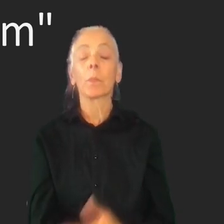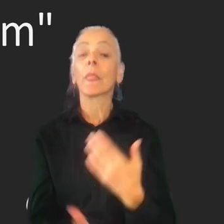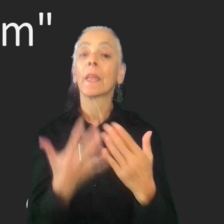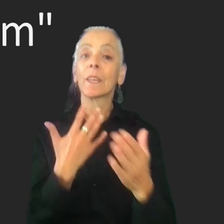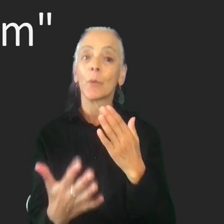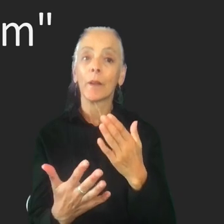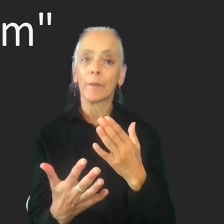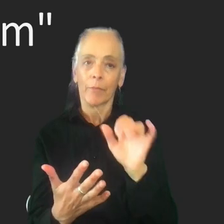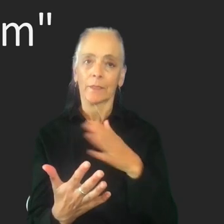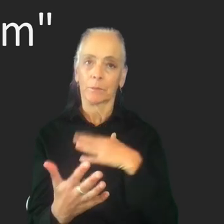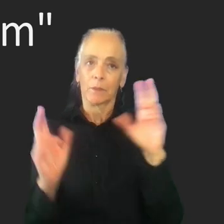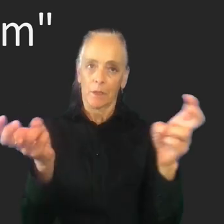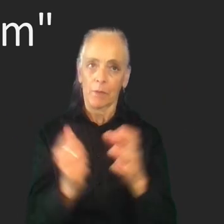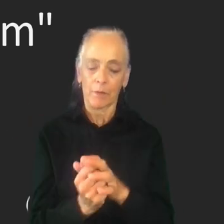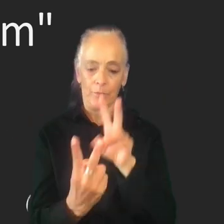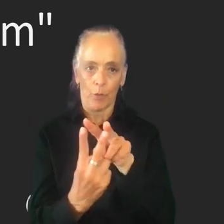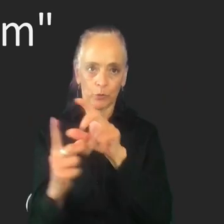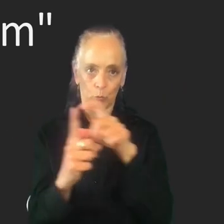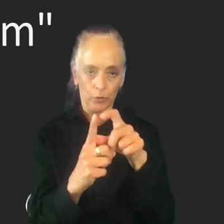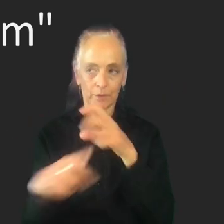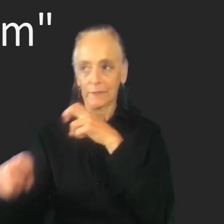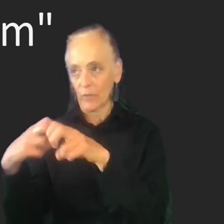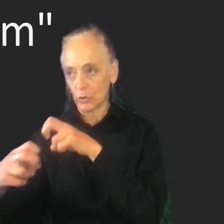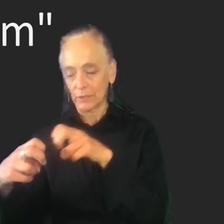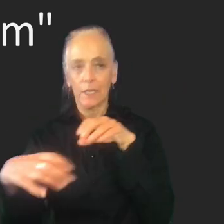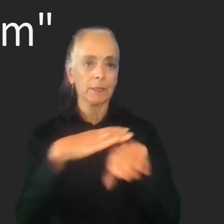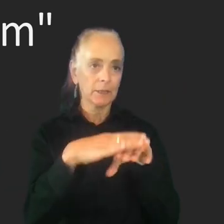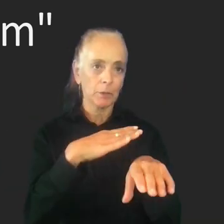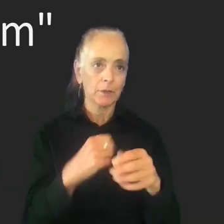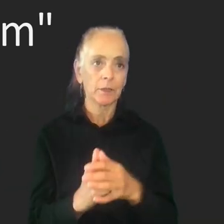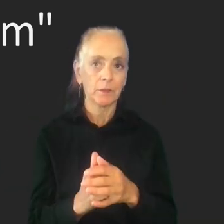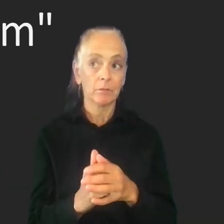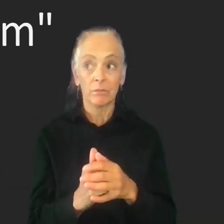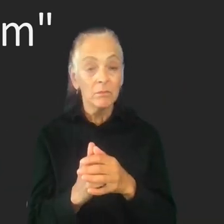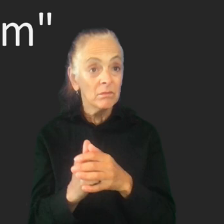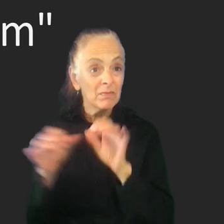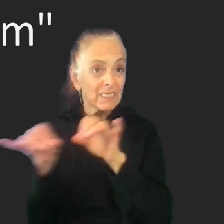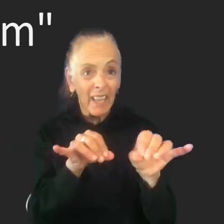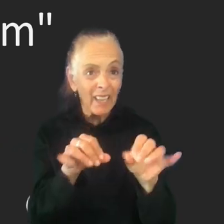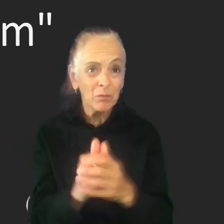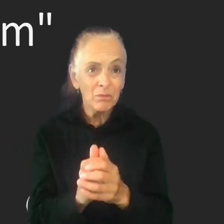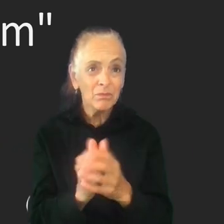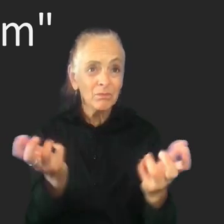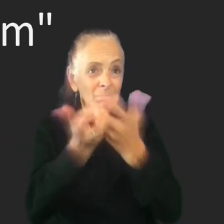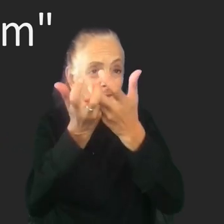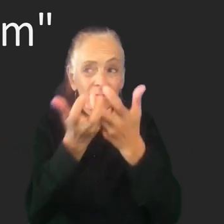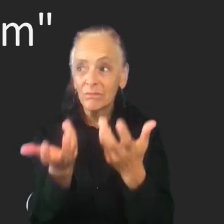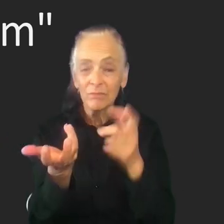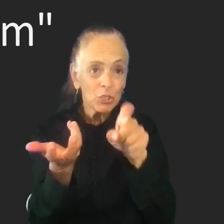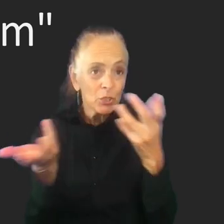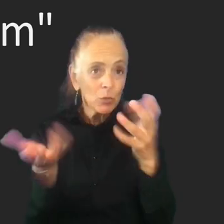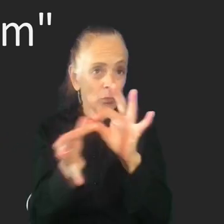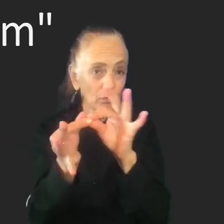but anyway that's what i'm here to talk about those two words difficulty and accessibility are they conflated should they be and what is the relationship